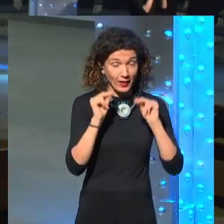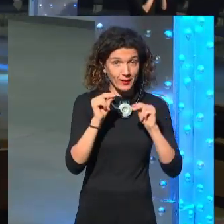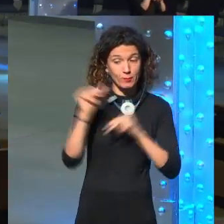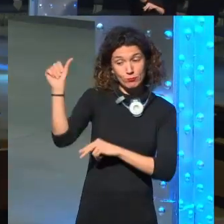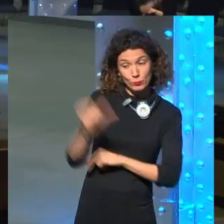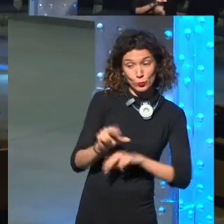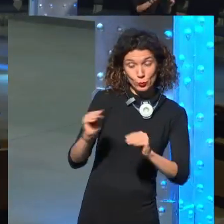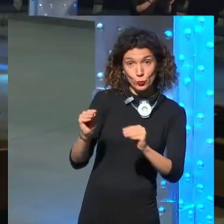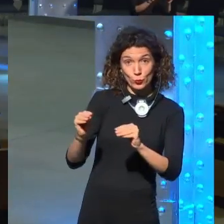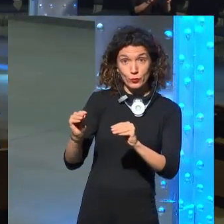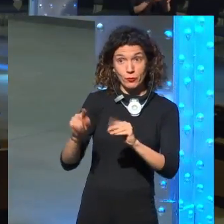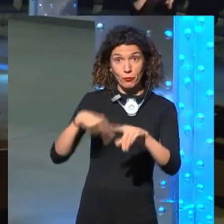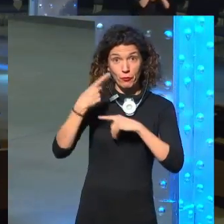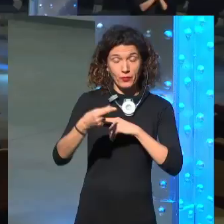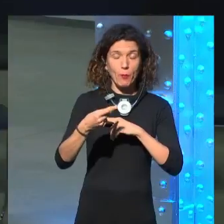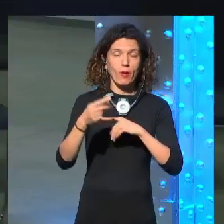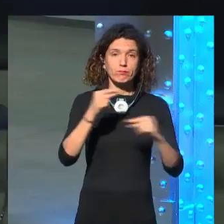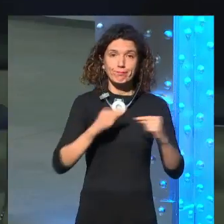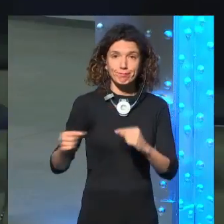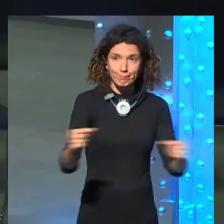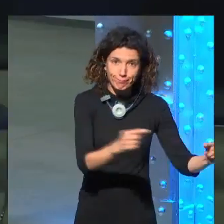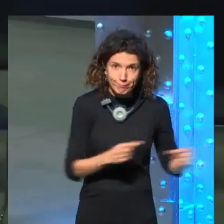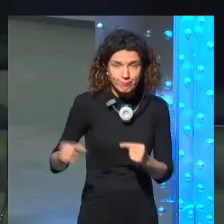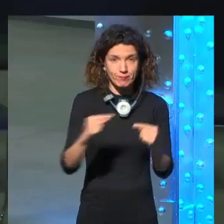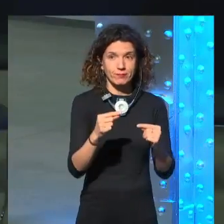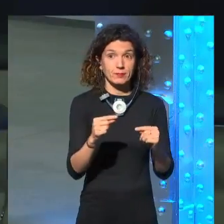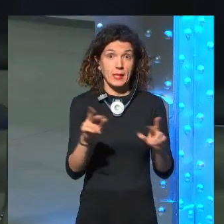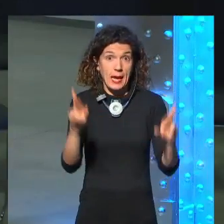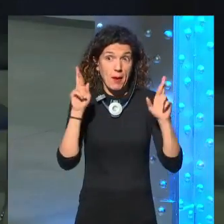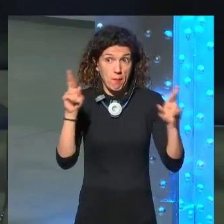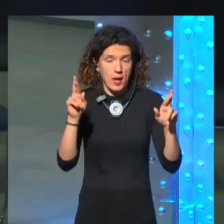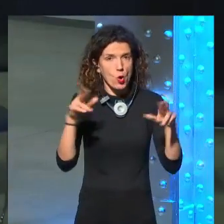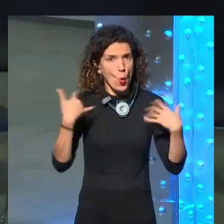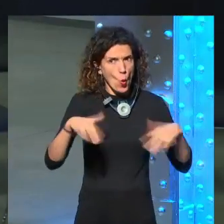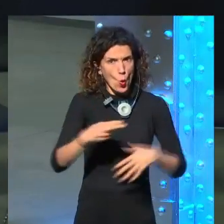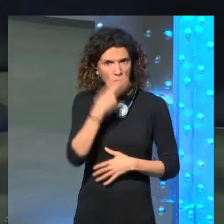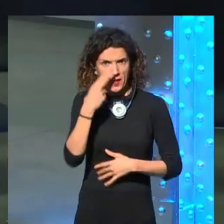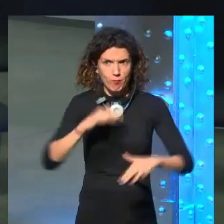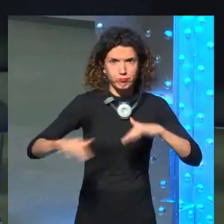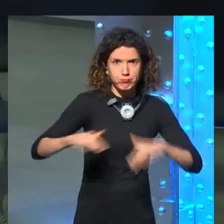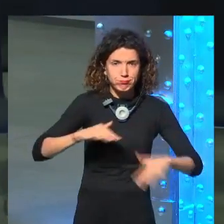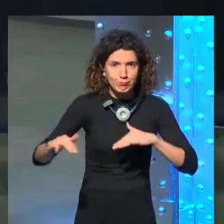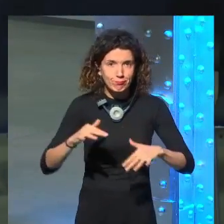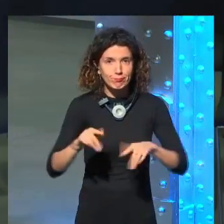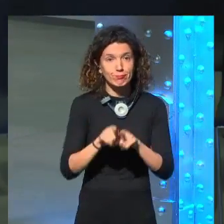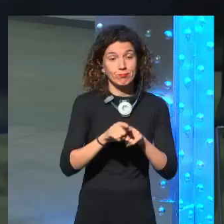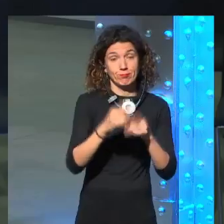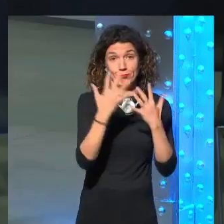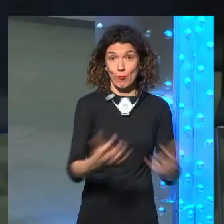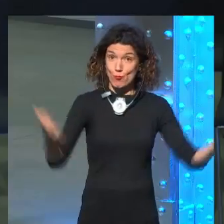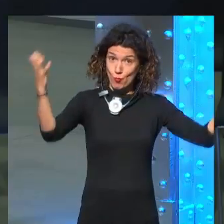after presentation, we will have a Q&A session, and I will be able to moderate a debate that I hope is very